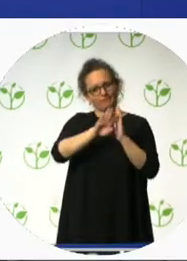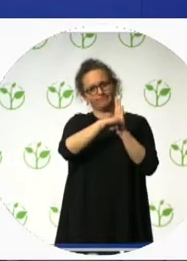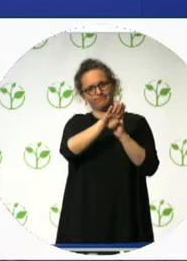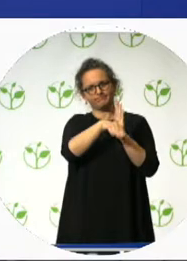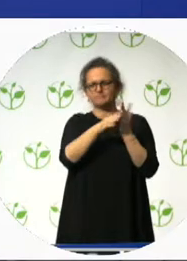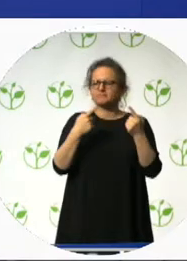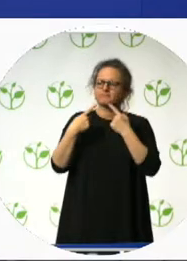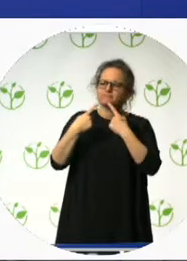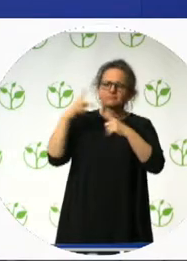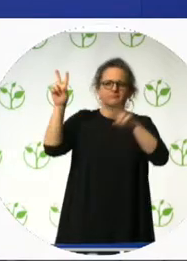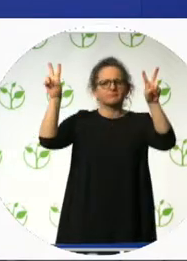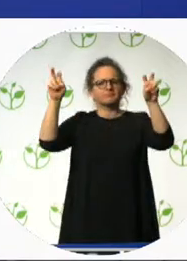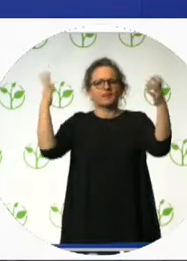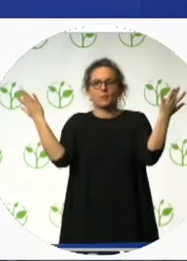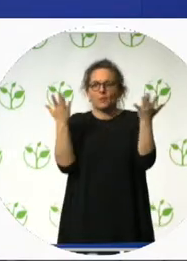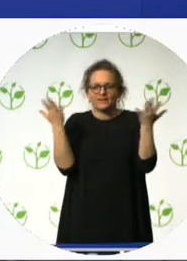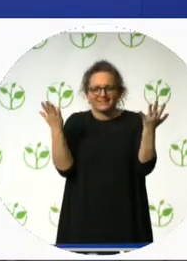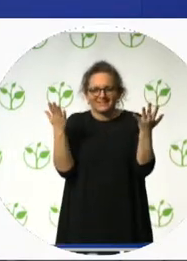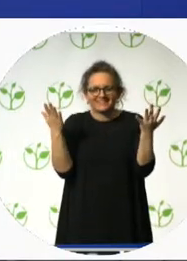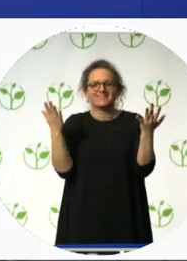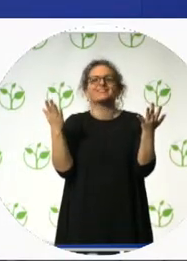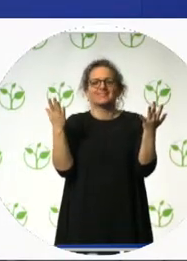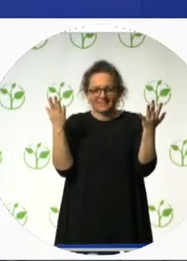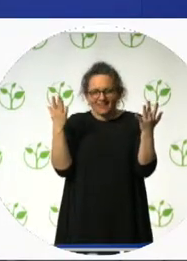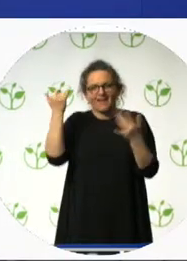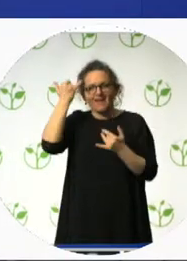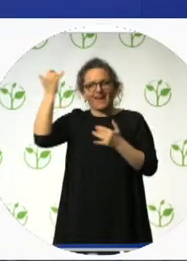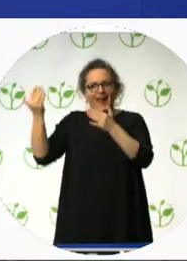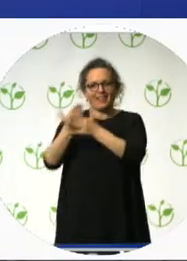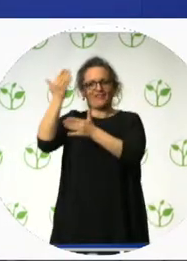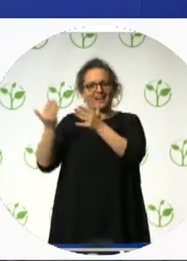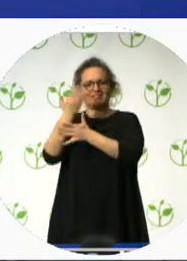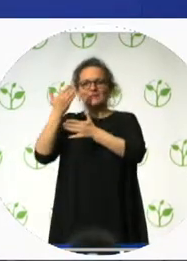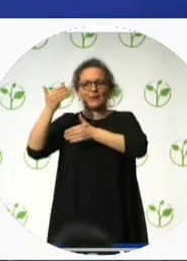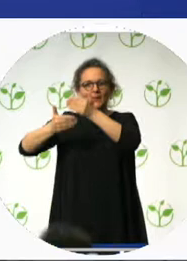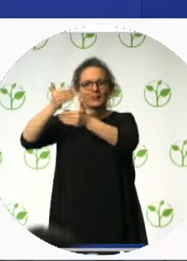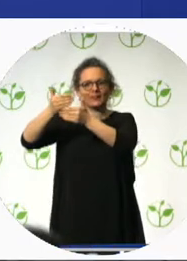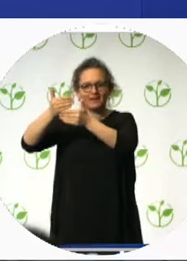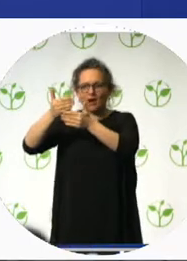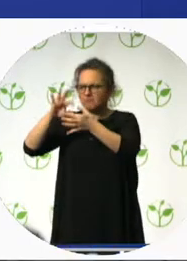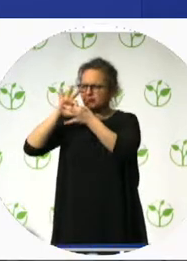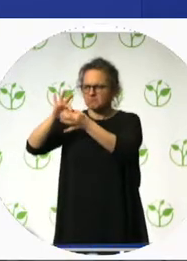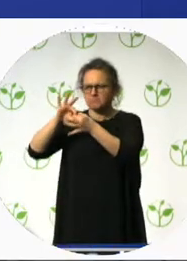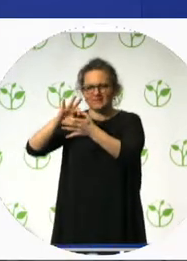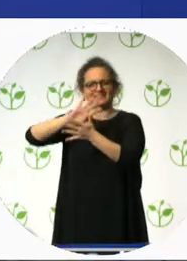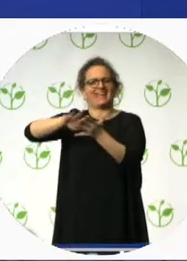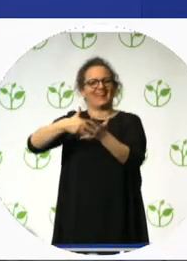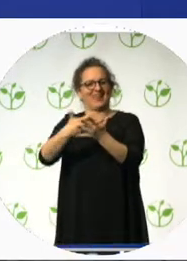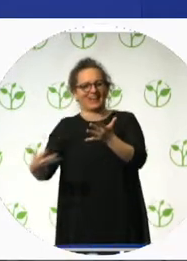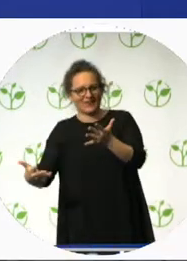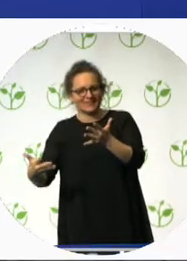innovative practices that either make sign language more broadly available, or professionalize it,